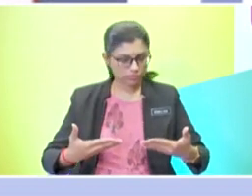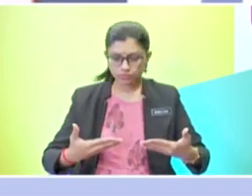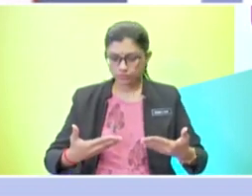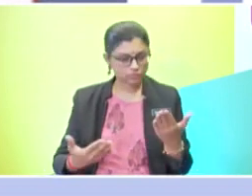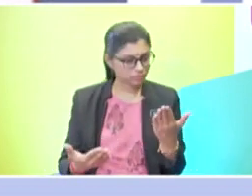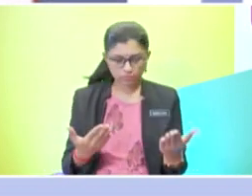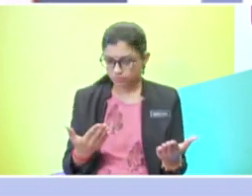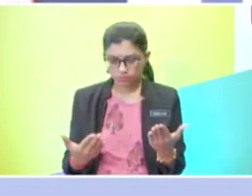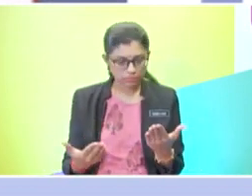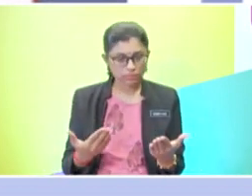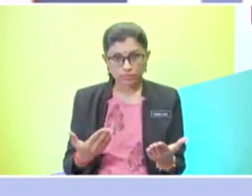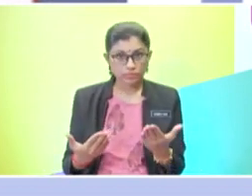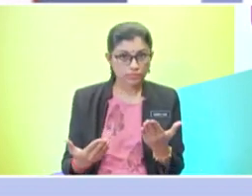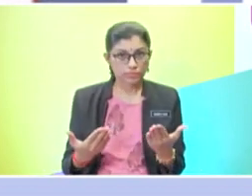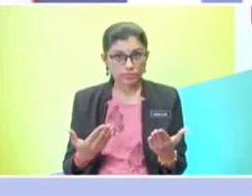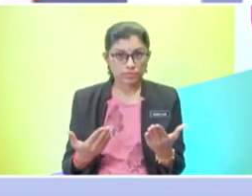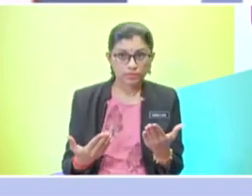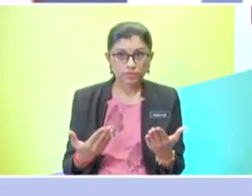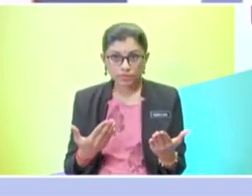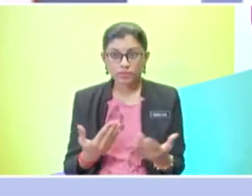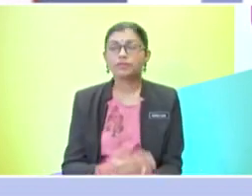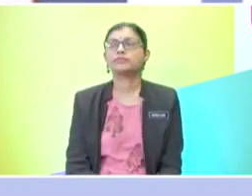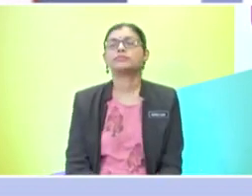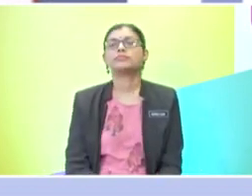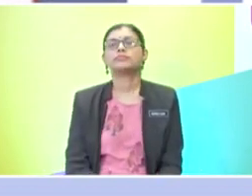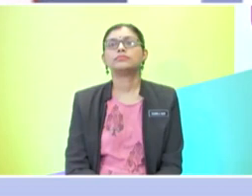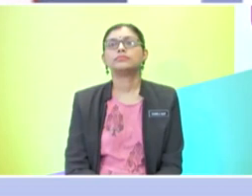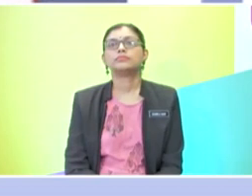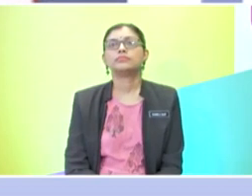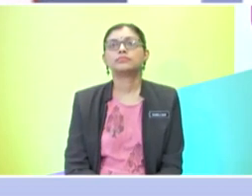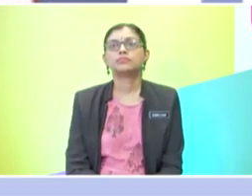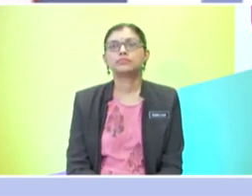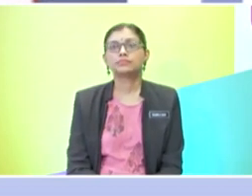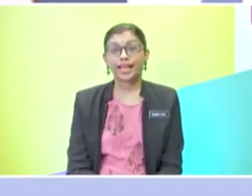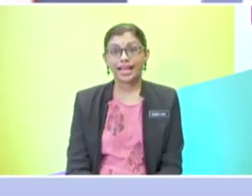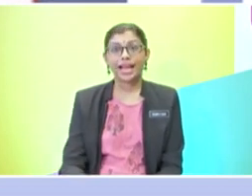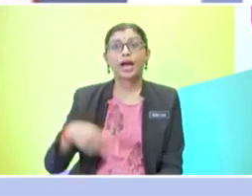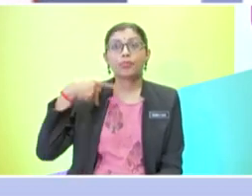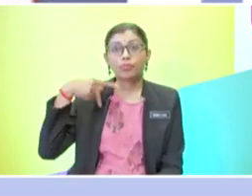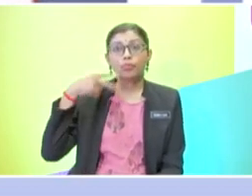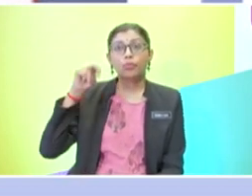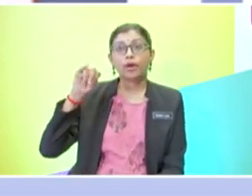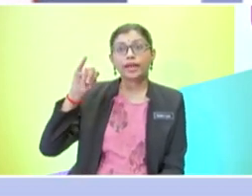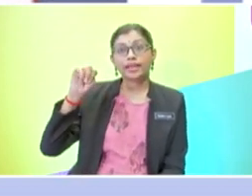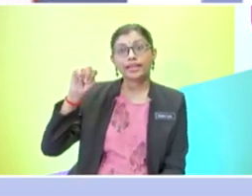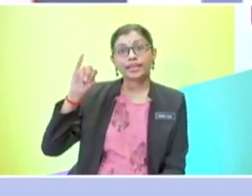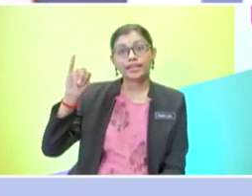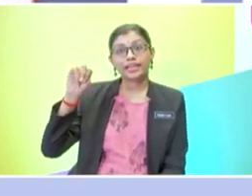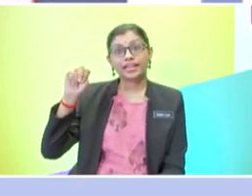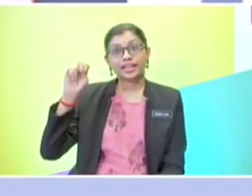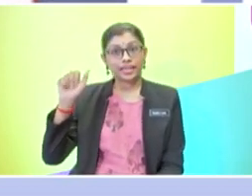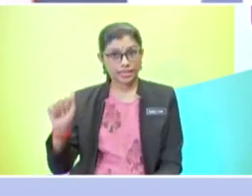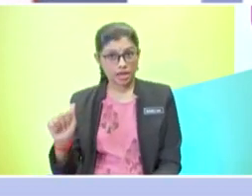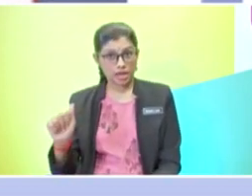it's Puan Lina because her assets are higher than her liabilities. Yes, you are right. Okay, even though